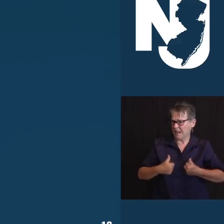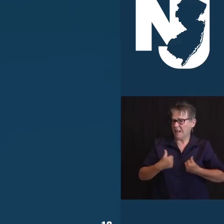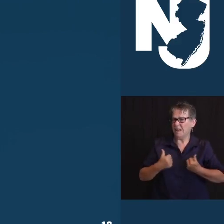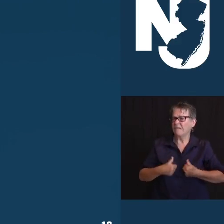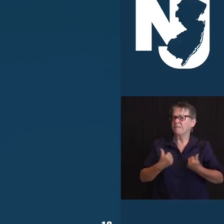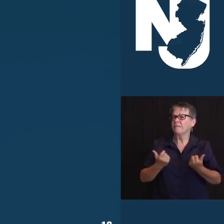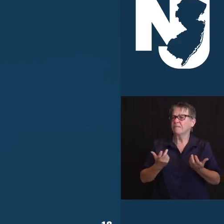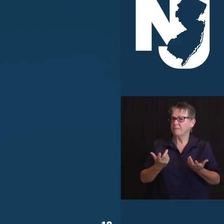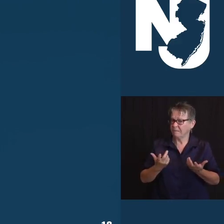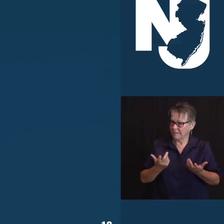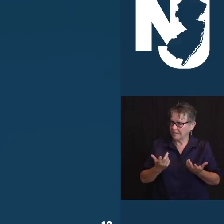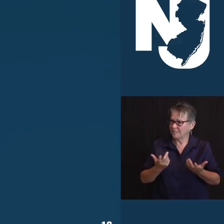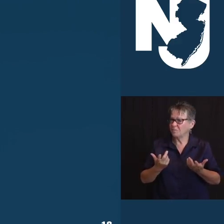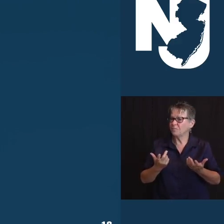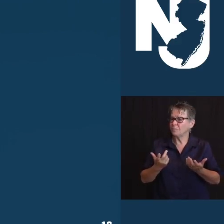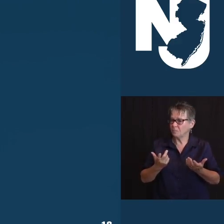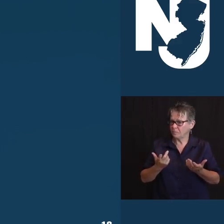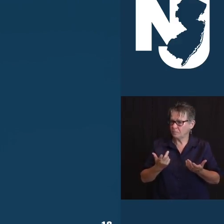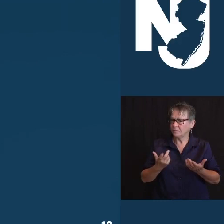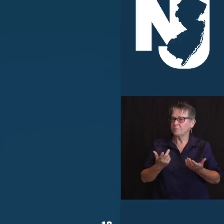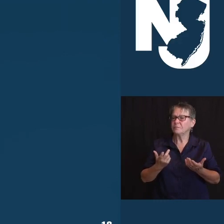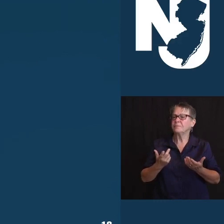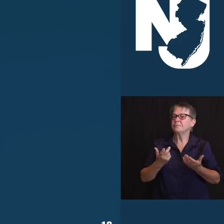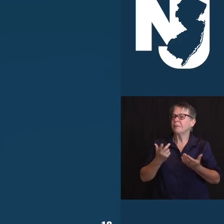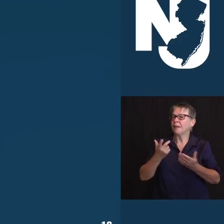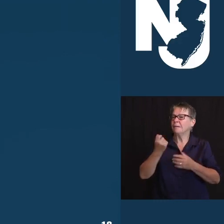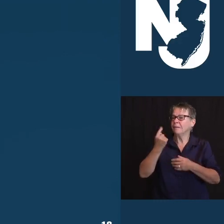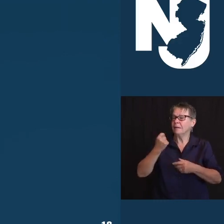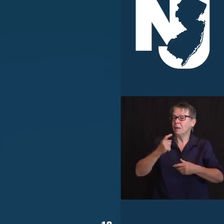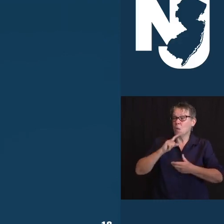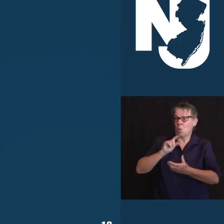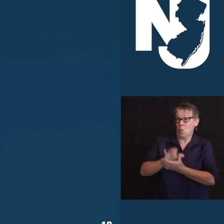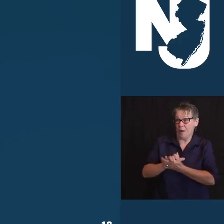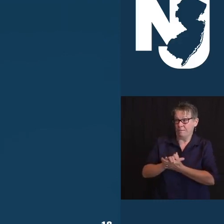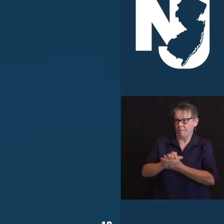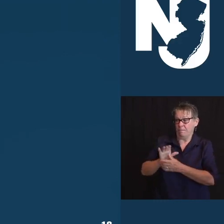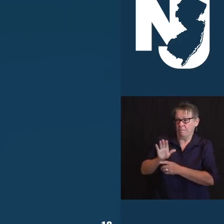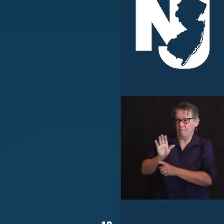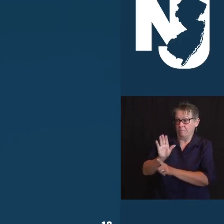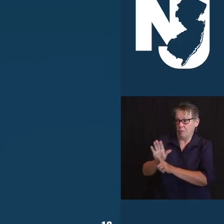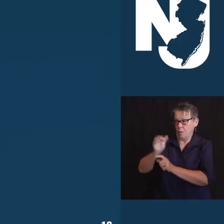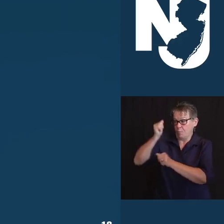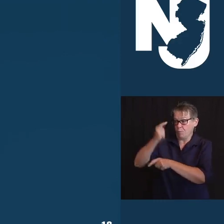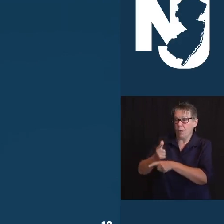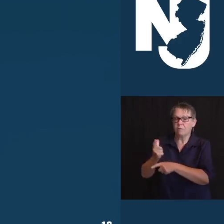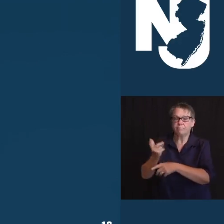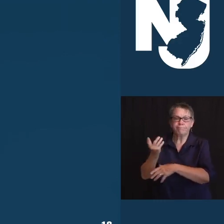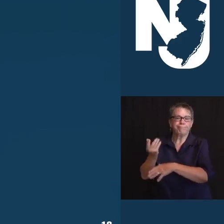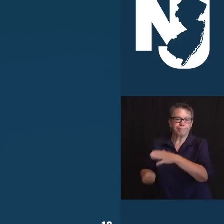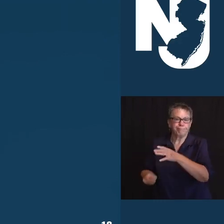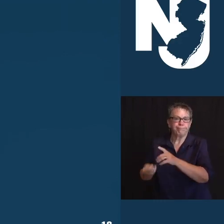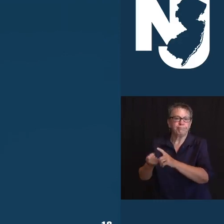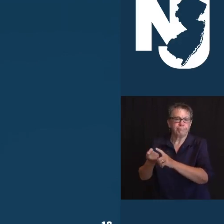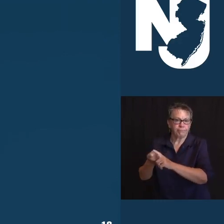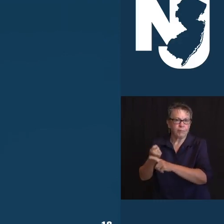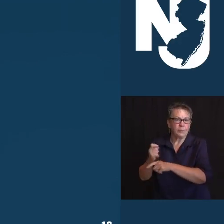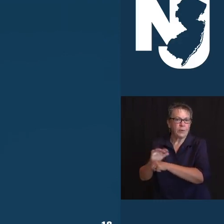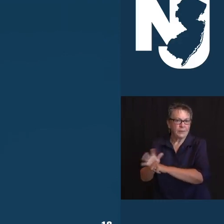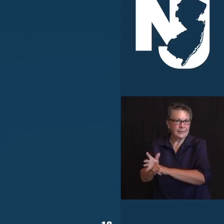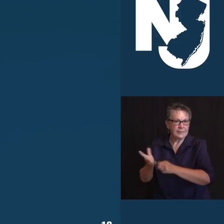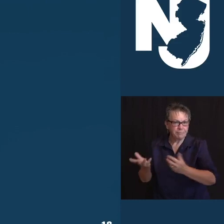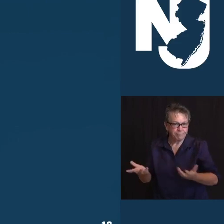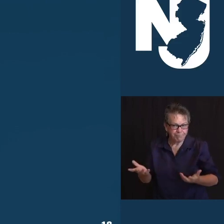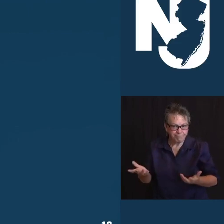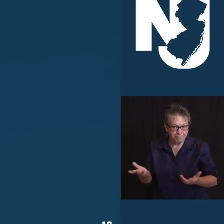after losing her husband, and their 2 sons, Ryan and Nico, and I had the great honor of speaking with Nico on Wednesday. We thank